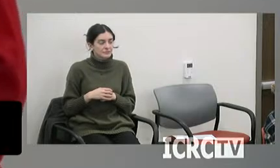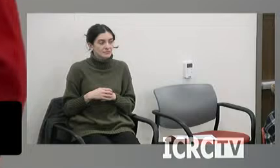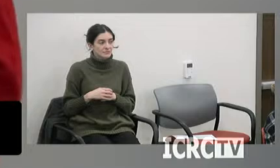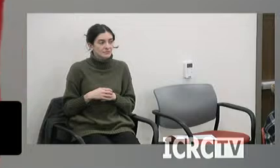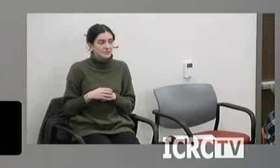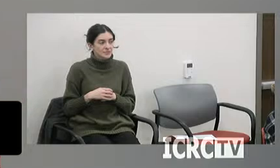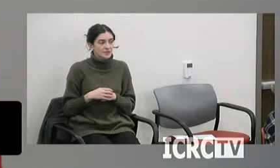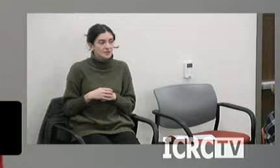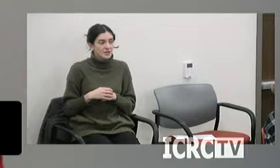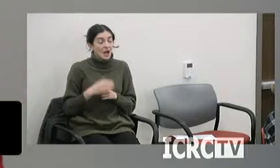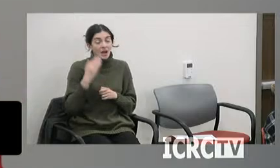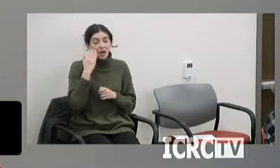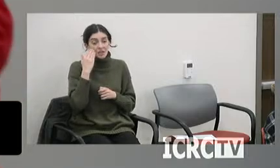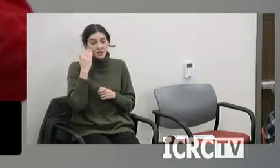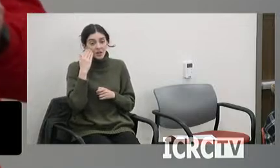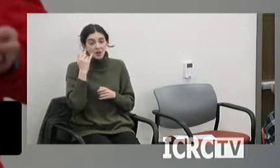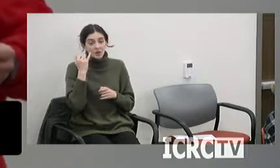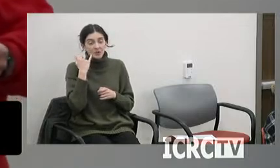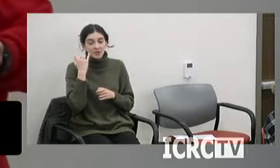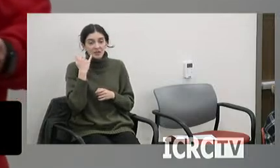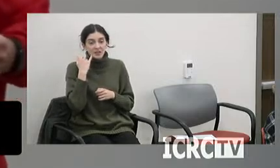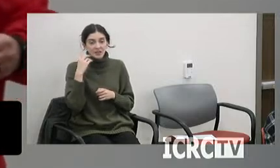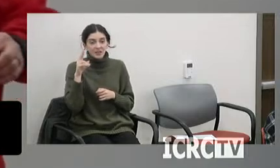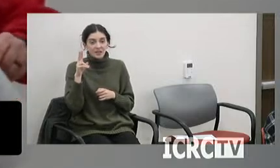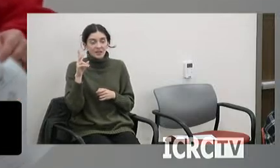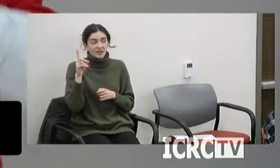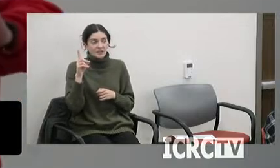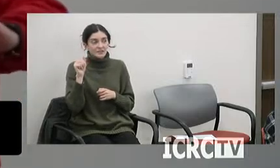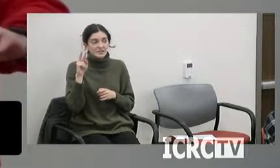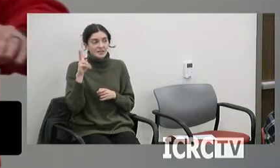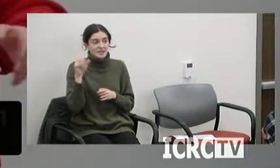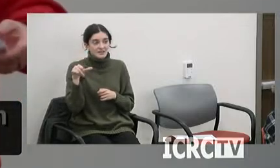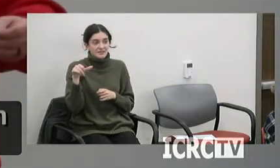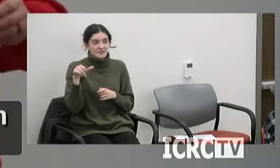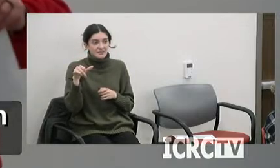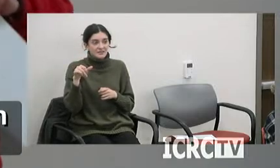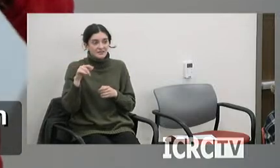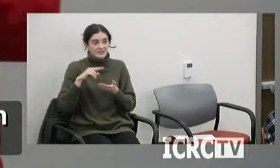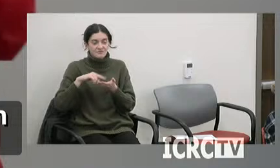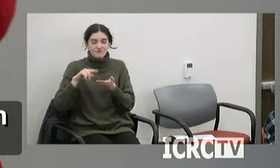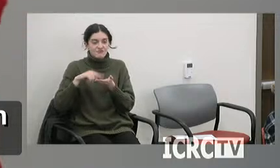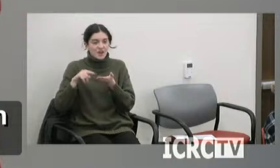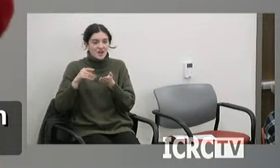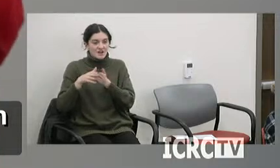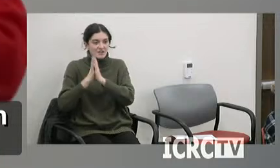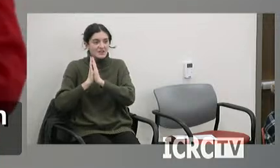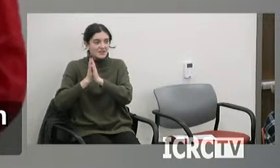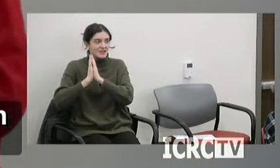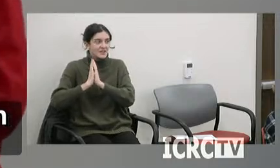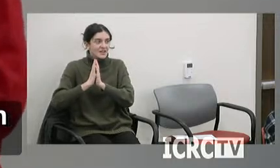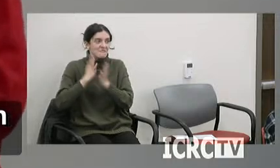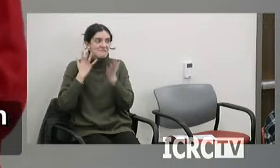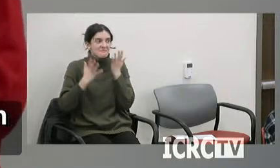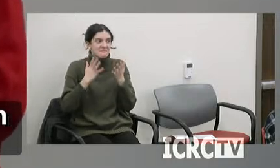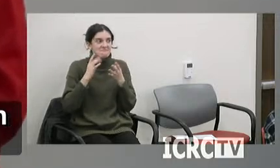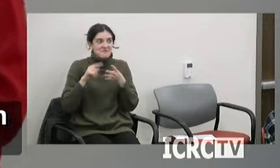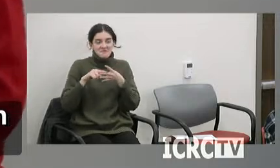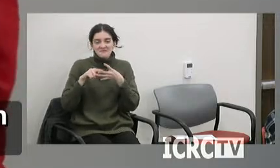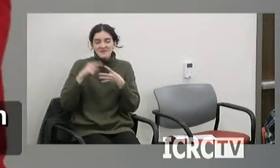get resounding feedback to abandon Moby Max. But look, Ms. Powers is saying